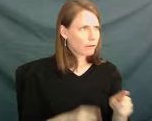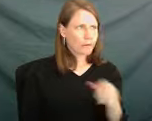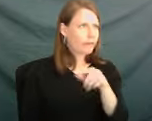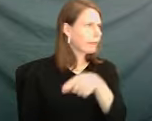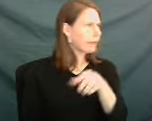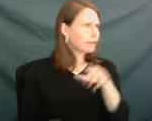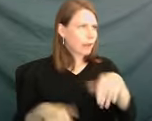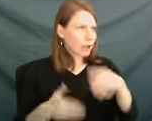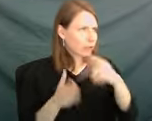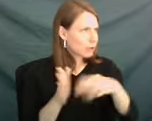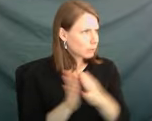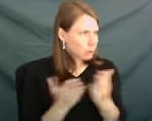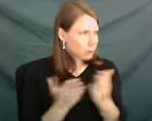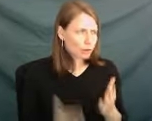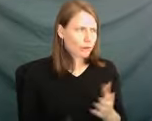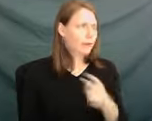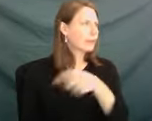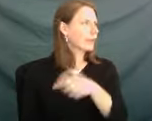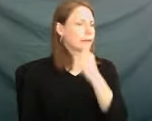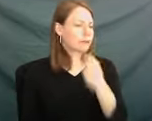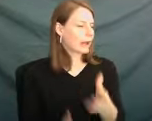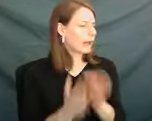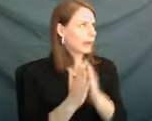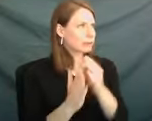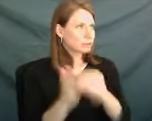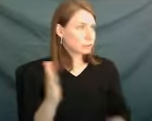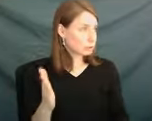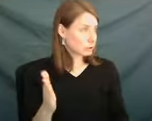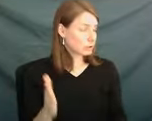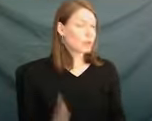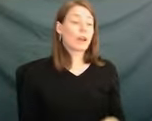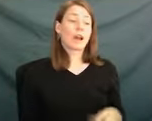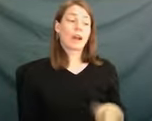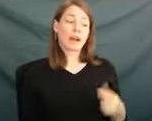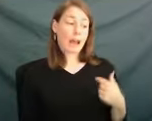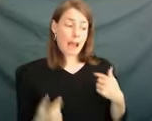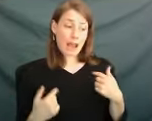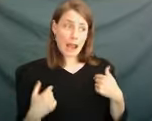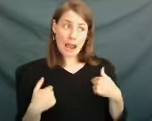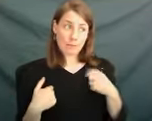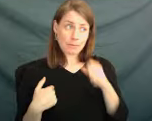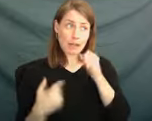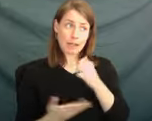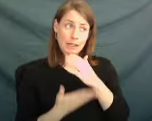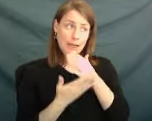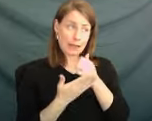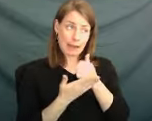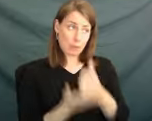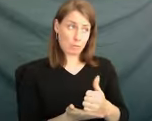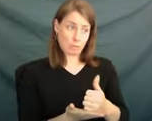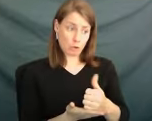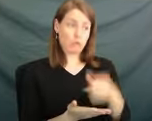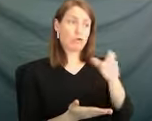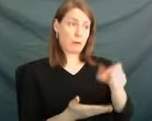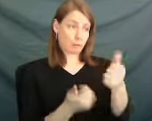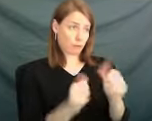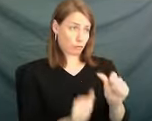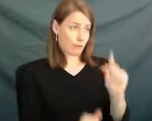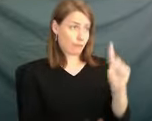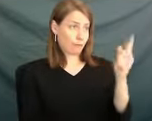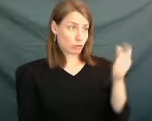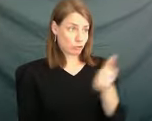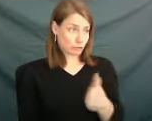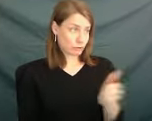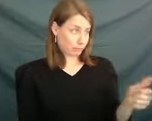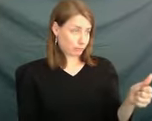they've tried it. Okay? It doesn't matter if you get it wrong, first of all, that's fine. Okay, so try it, have a go, as Johnny said. And yeah, trial